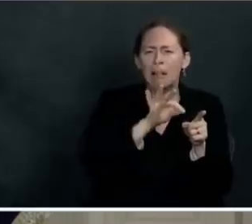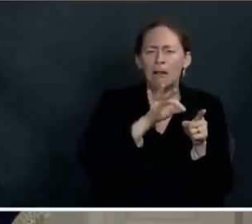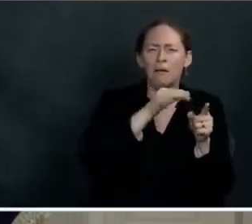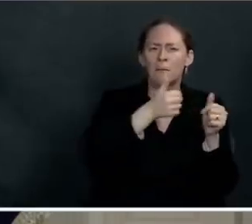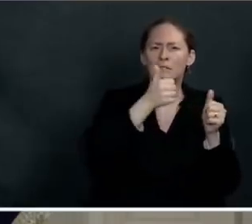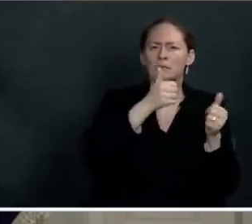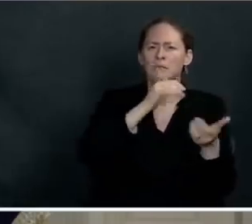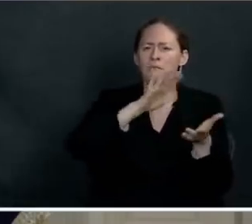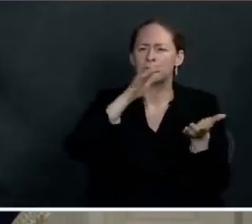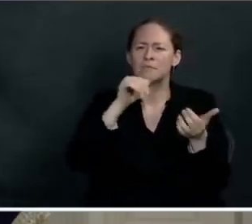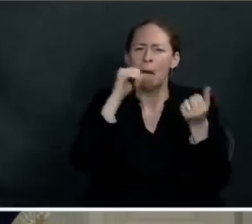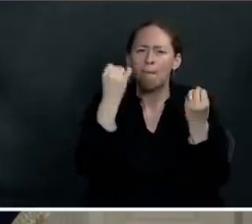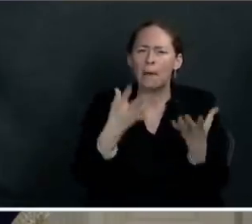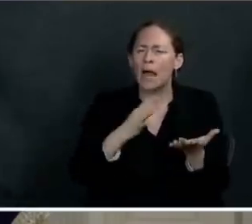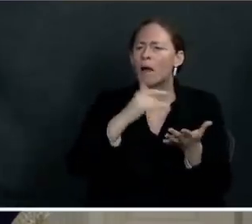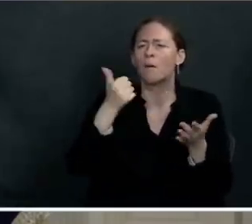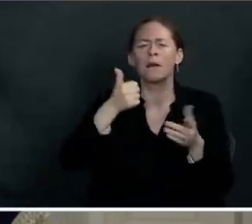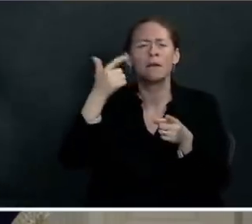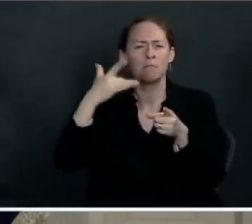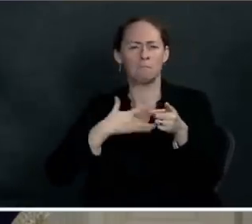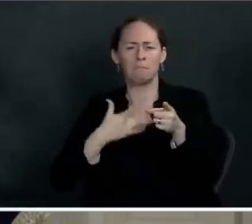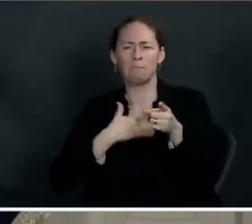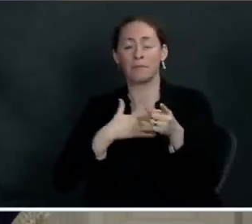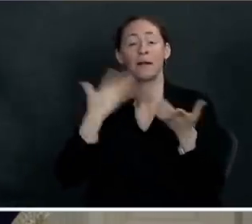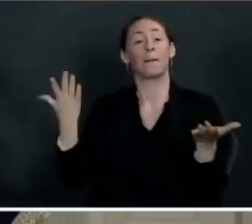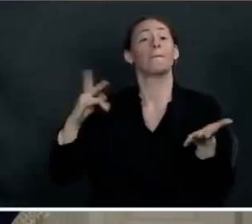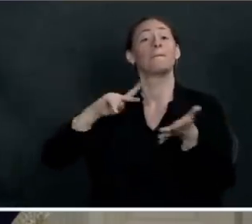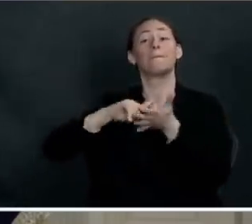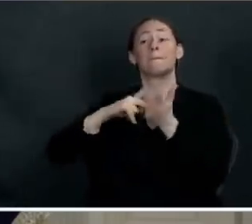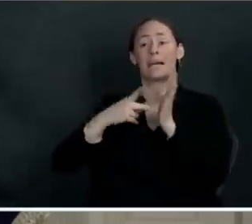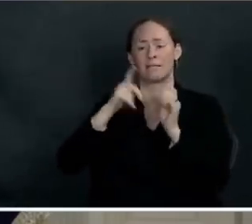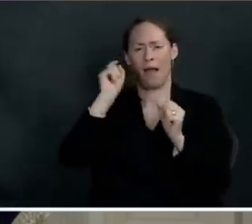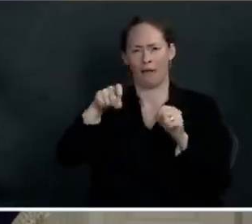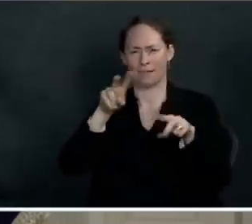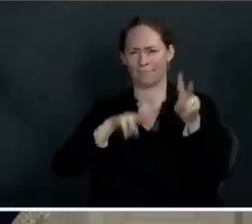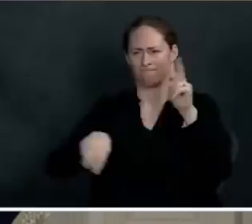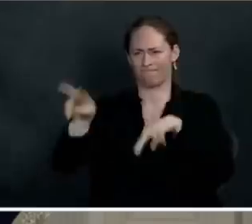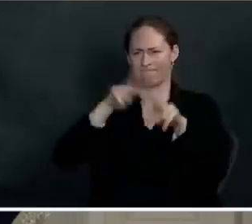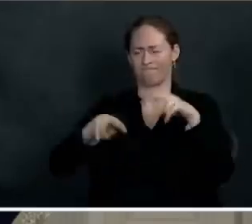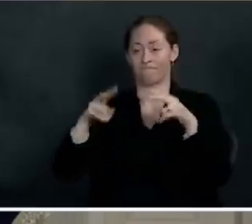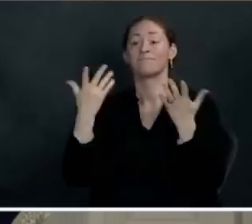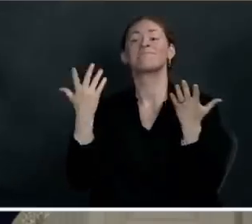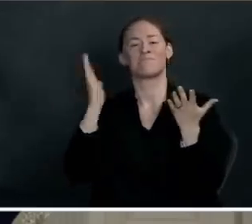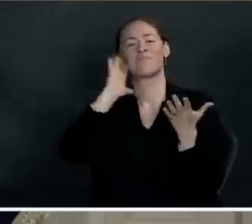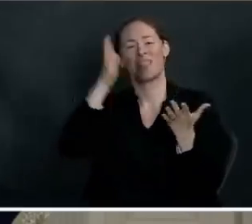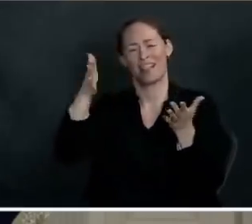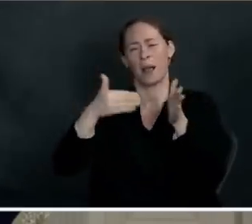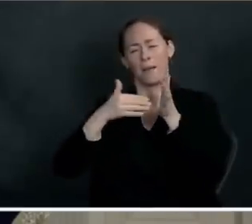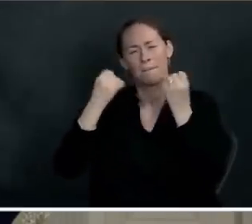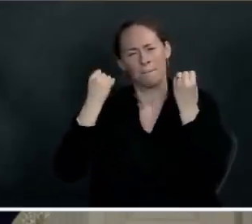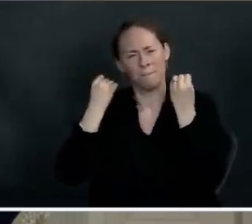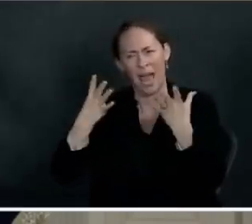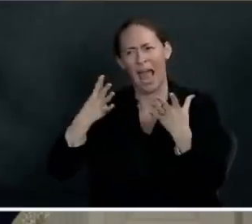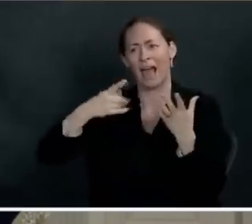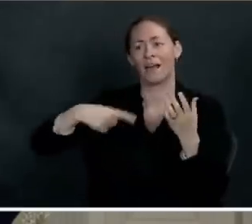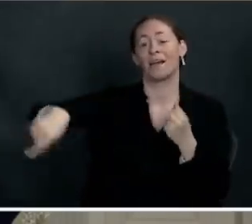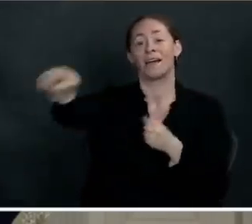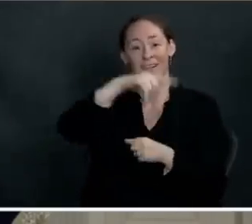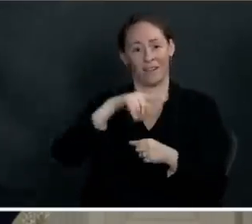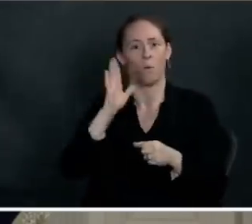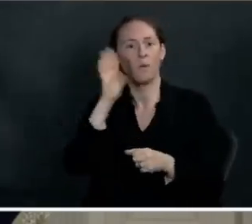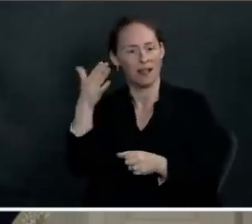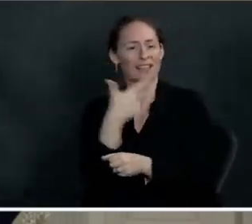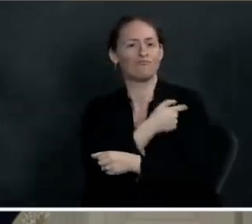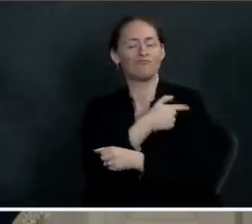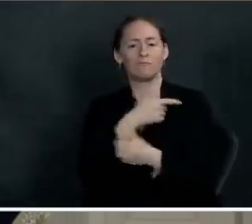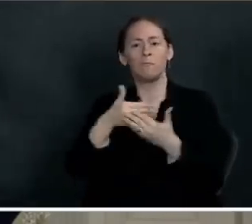so this is going to allow millions of more Americans to get vaccinated sooner than previously anticipated. We got a long way to